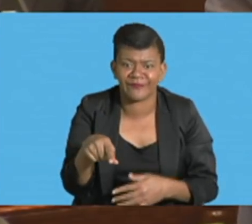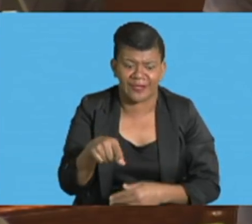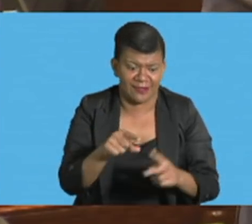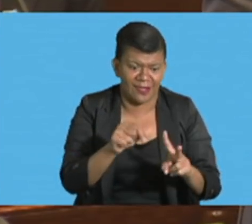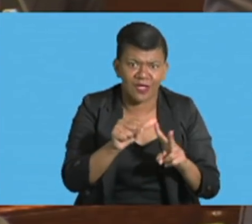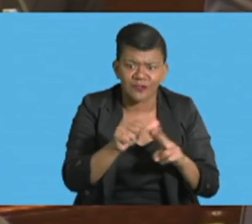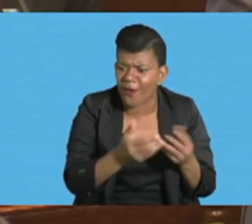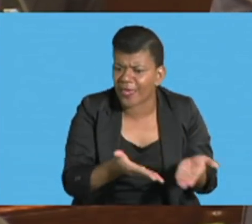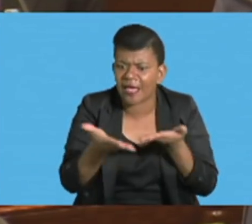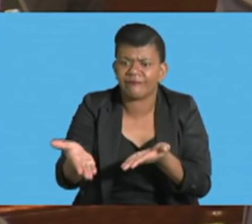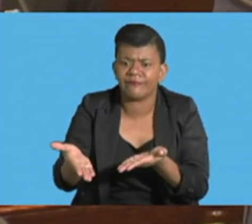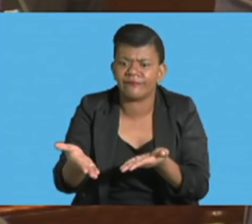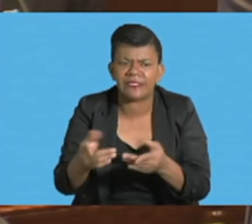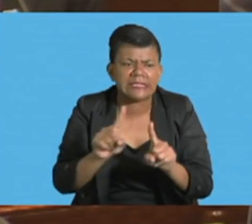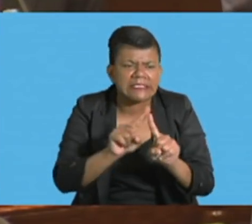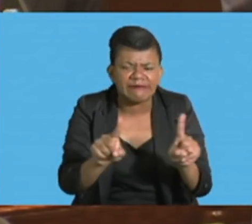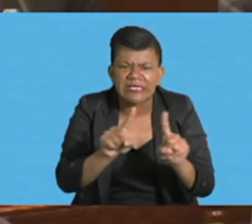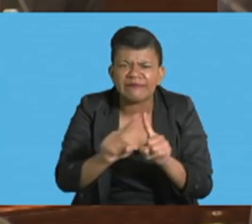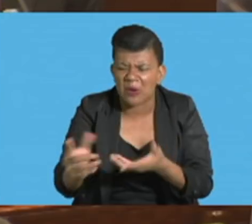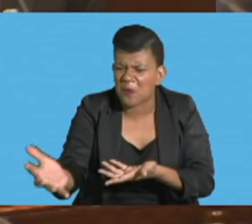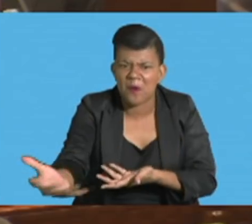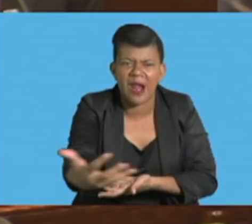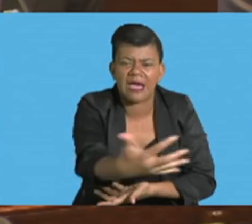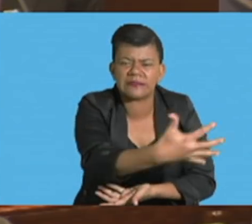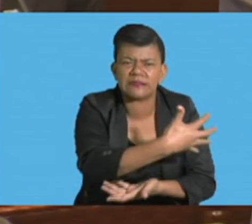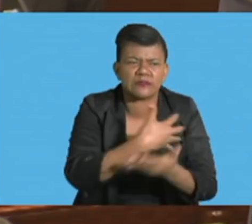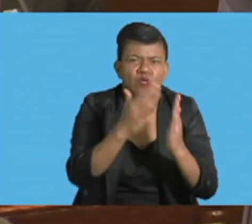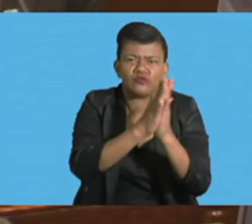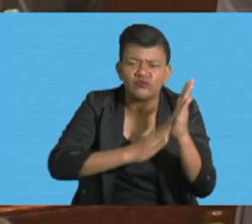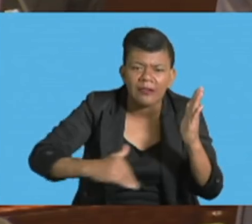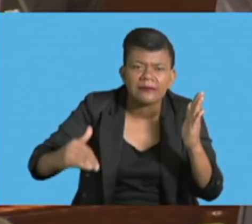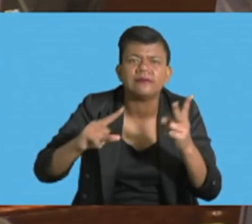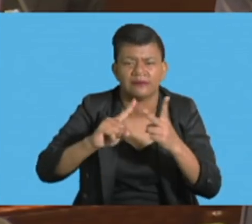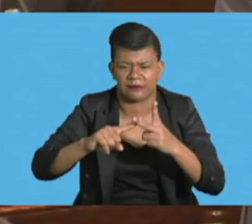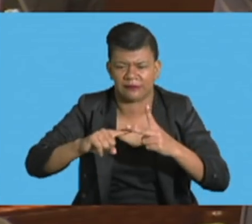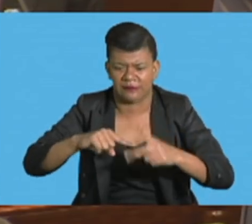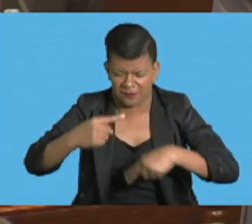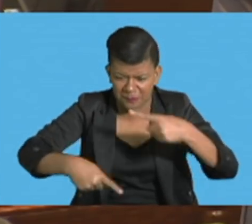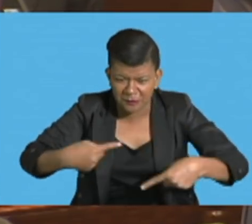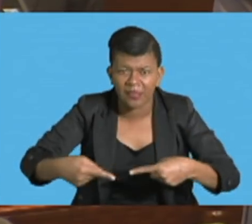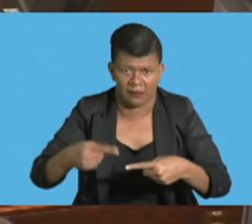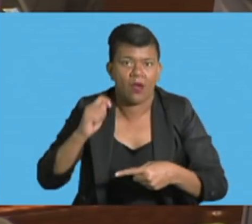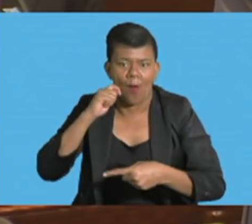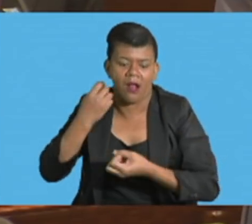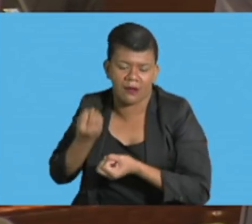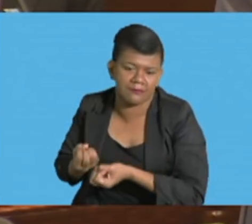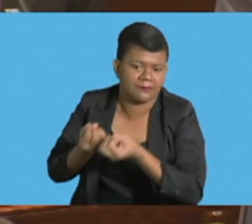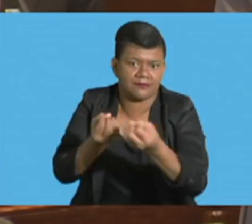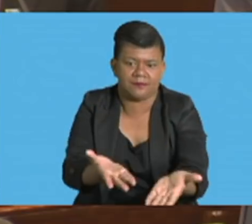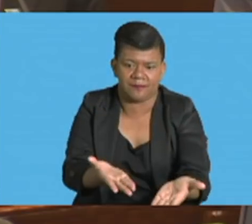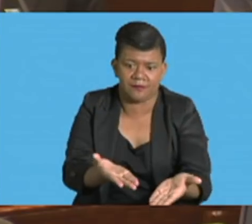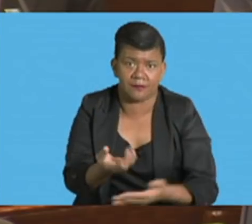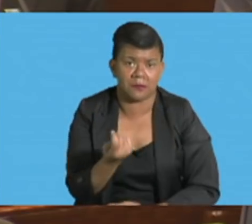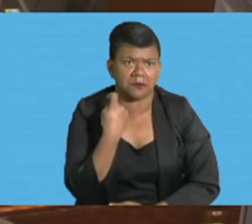of harvesters, tractors and six-wheeler trucks. And we'll soon be receiving a report from the Indian government outlining